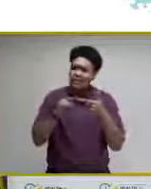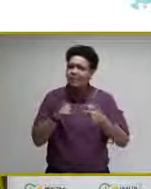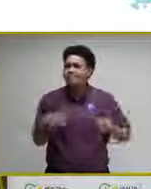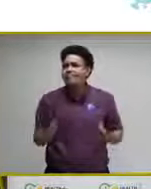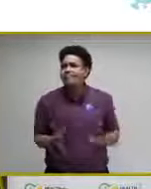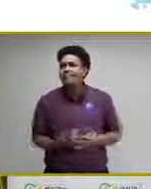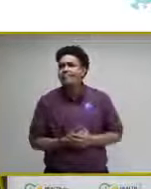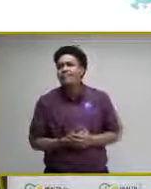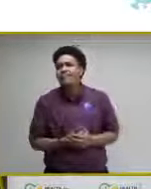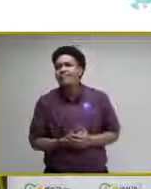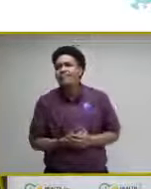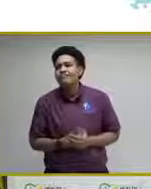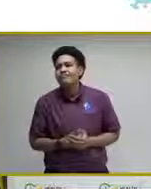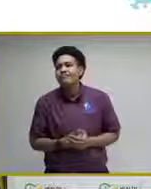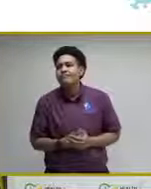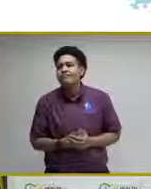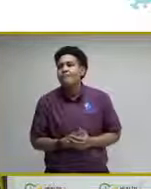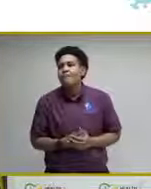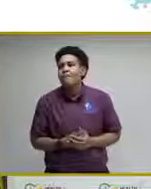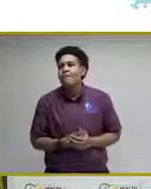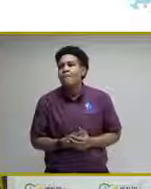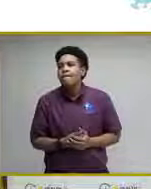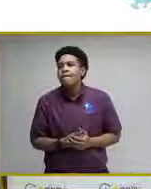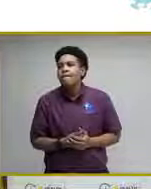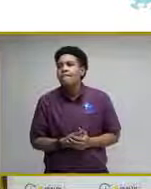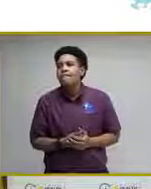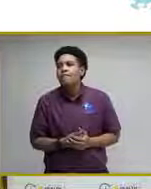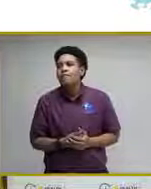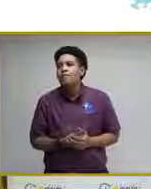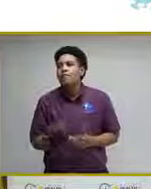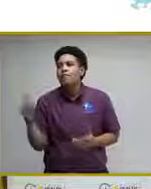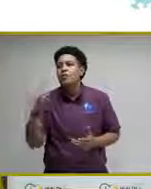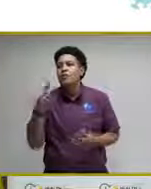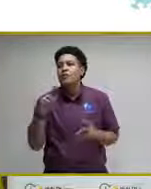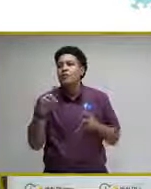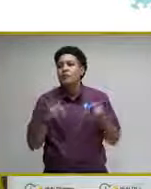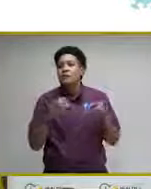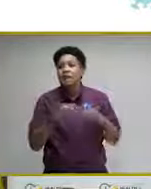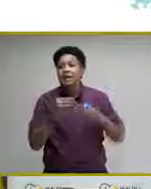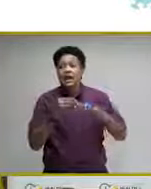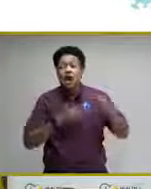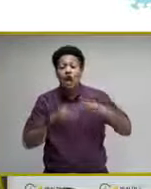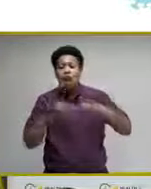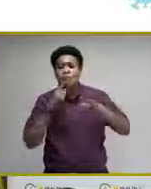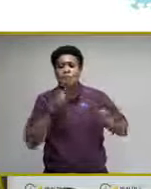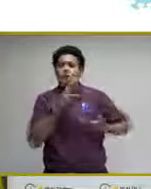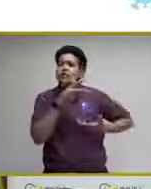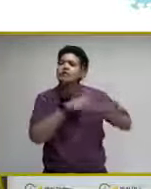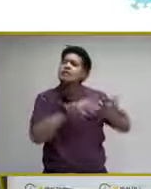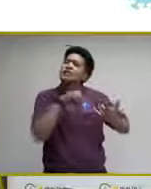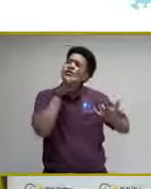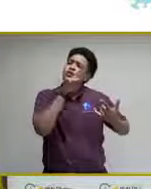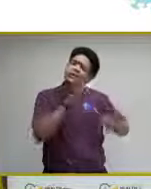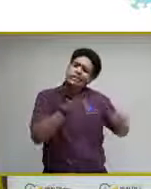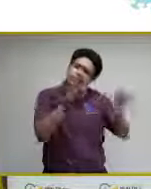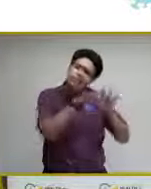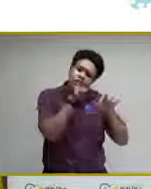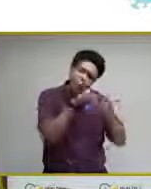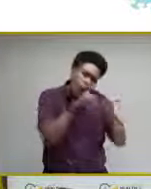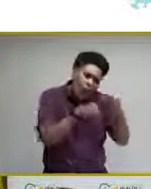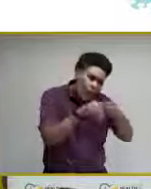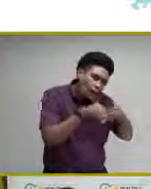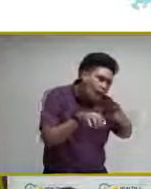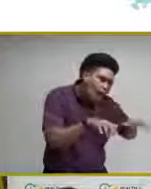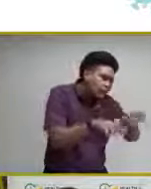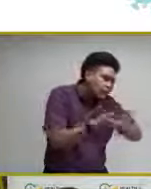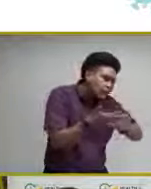are those persons within the economy or the society that are essential to economic activity.